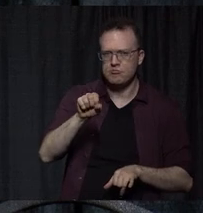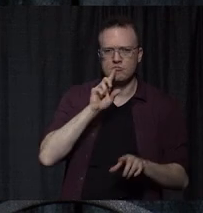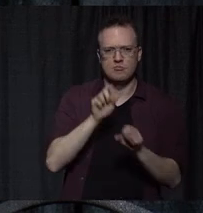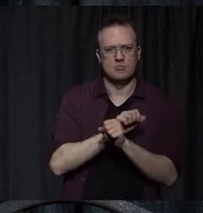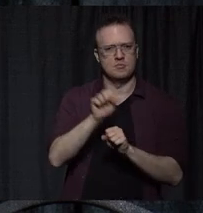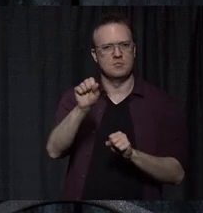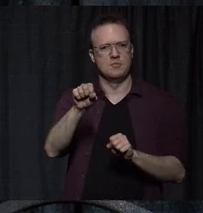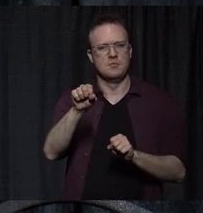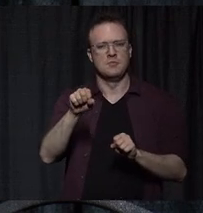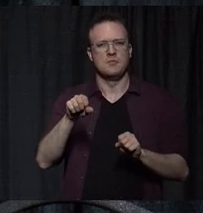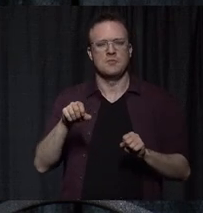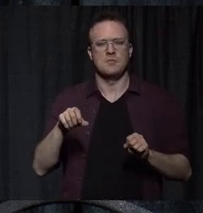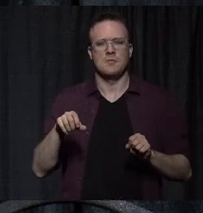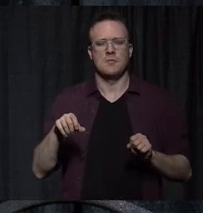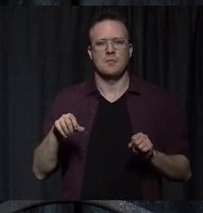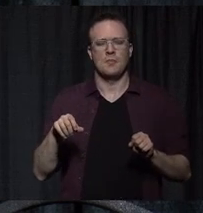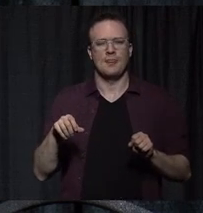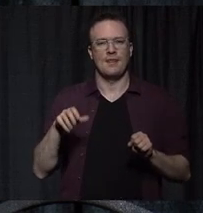where